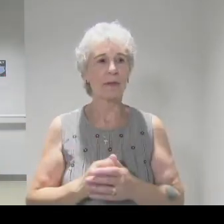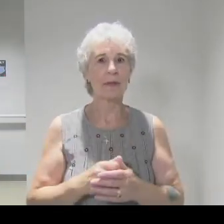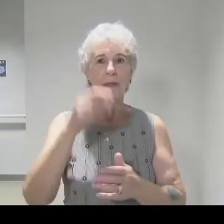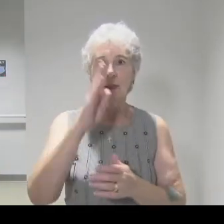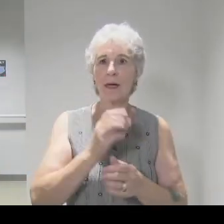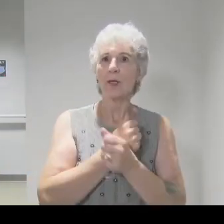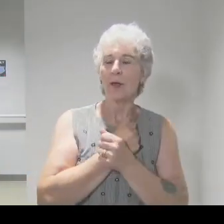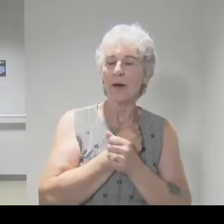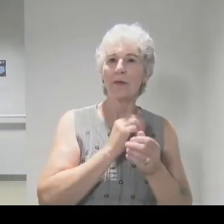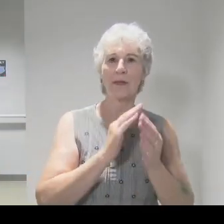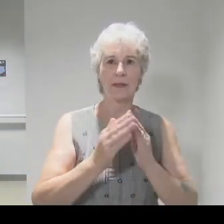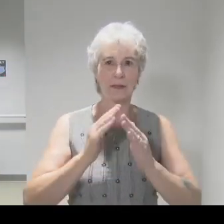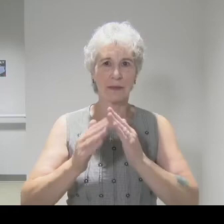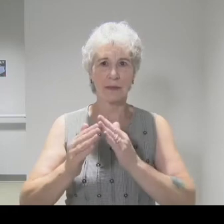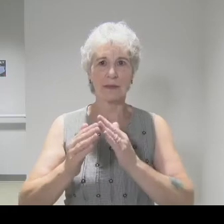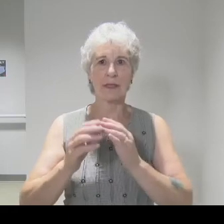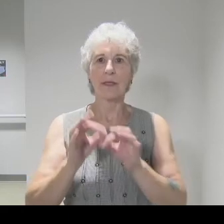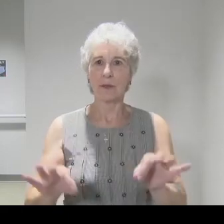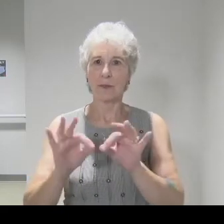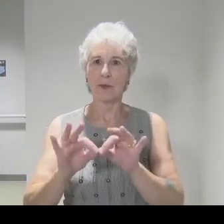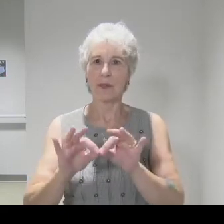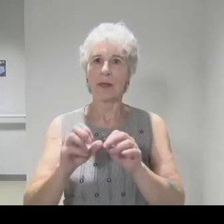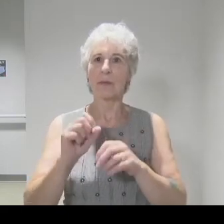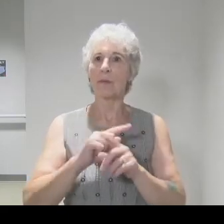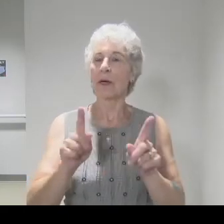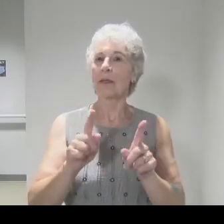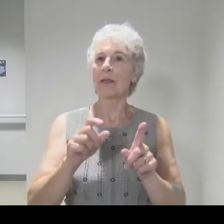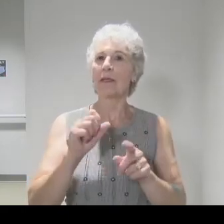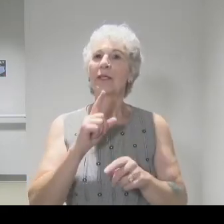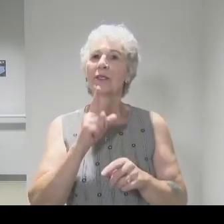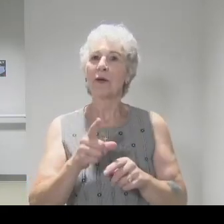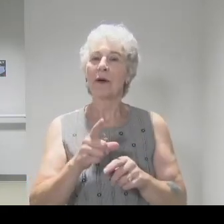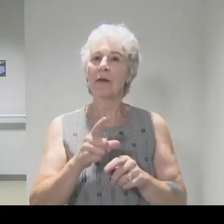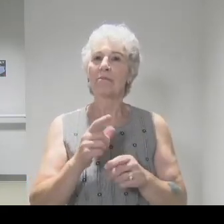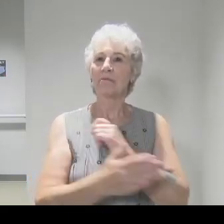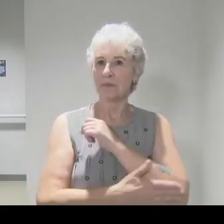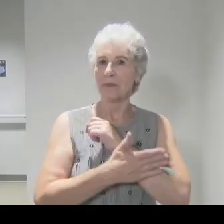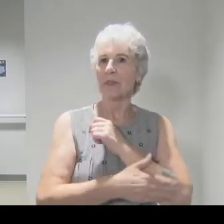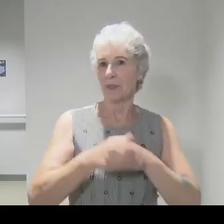cities are crucial, but so are country churches.